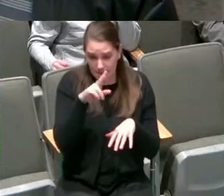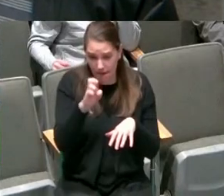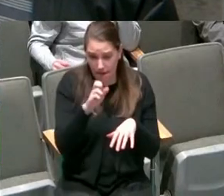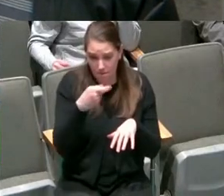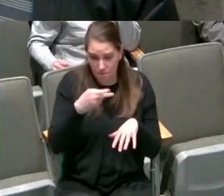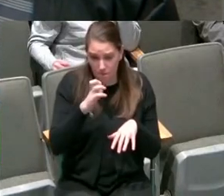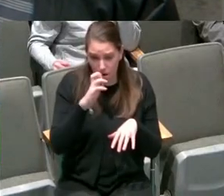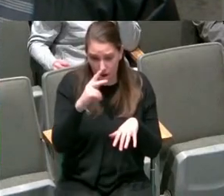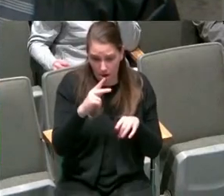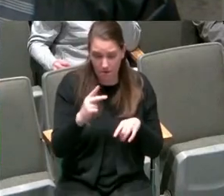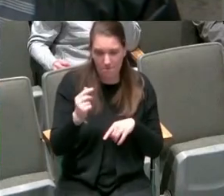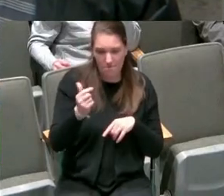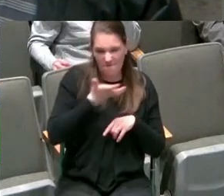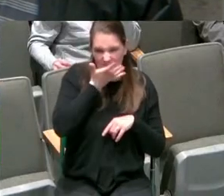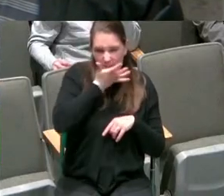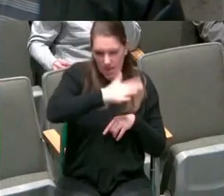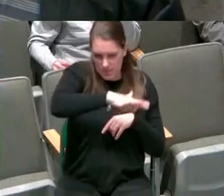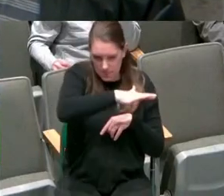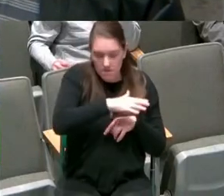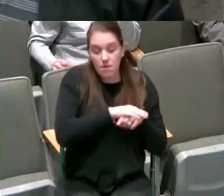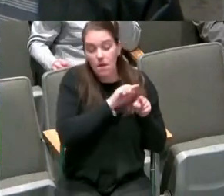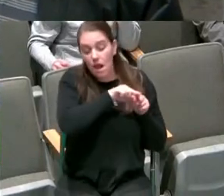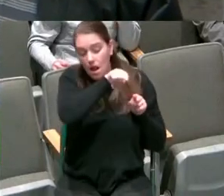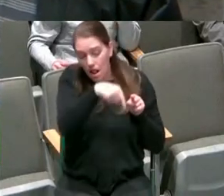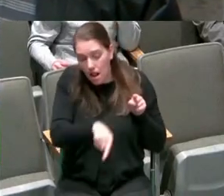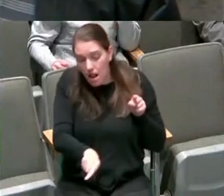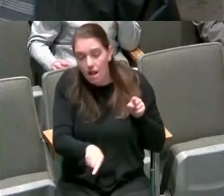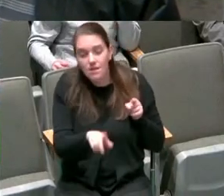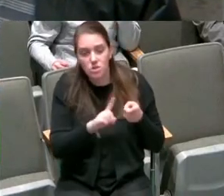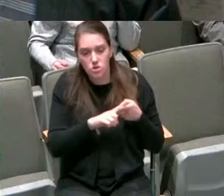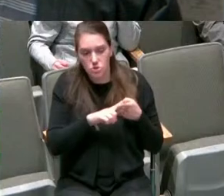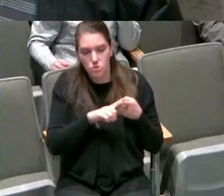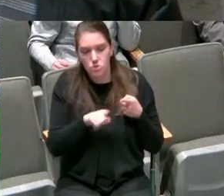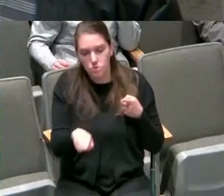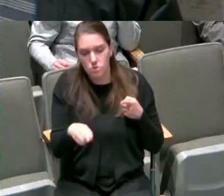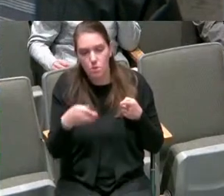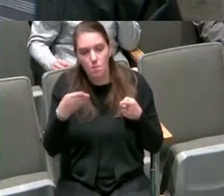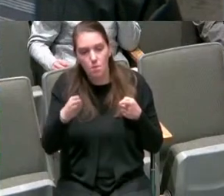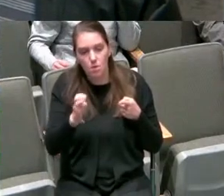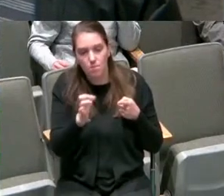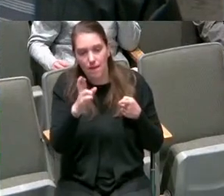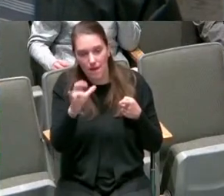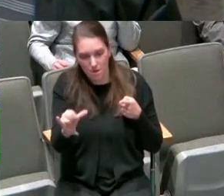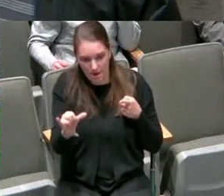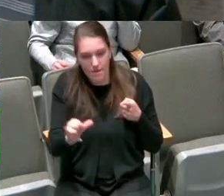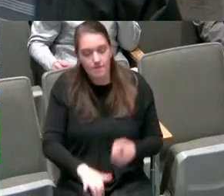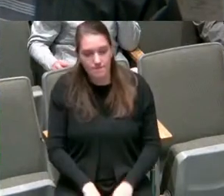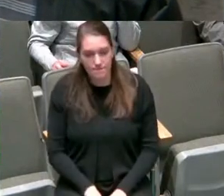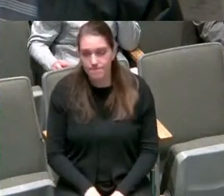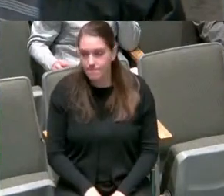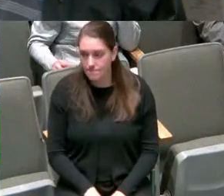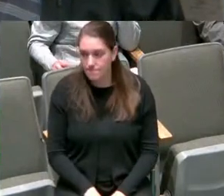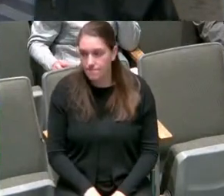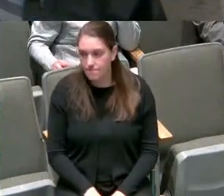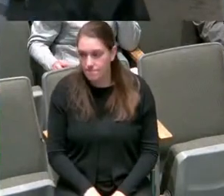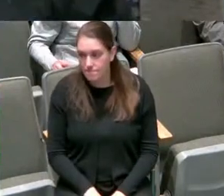the the fields and then goes down to uh eventually to blueberry in this case it would go to Fitch